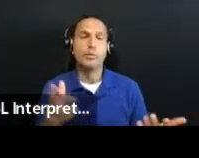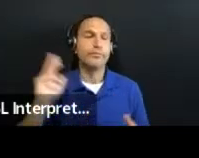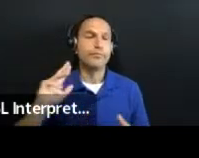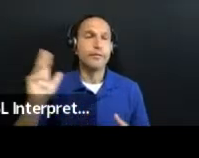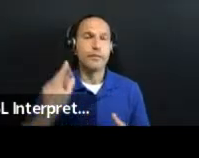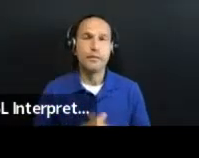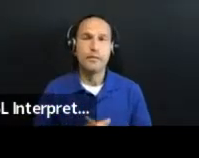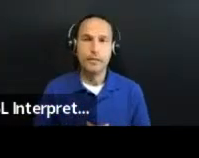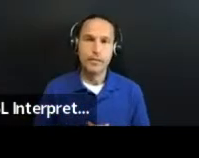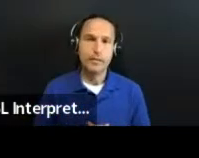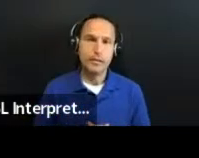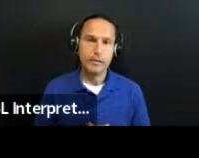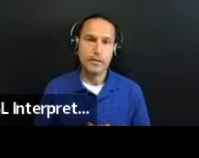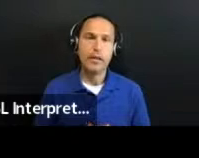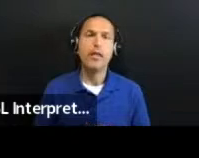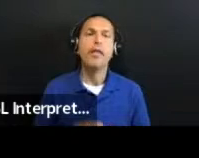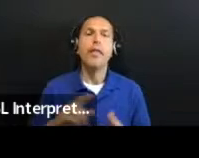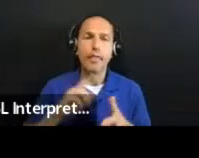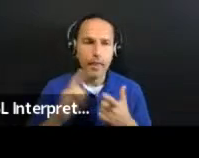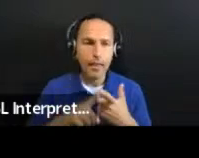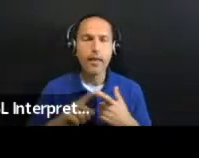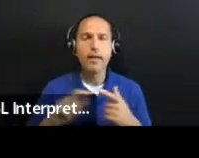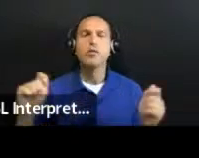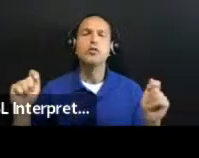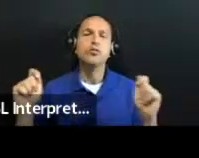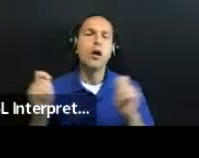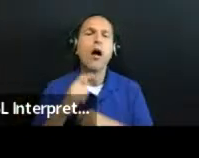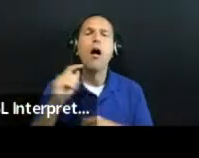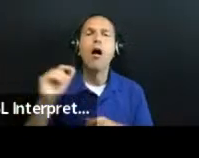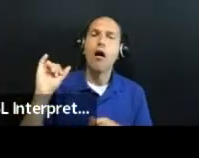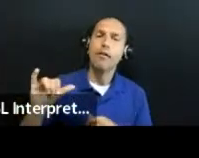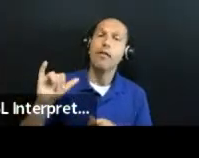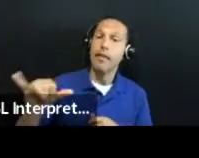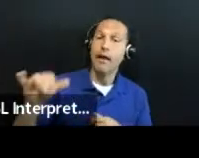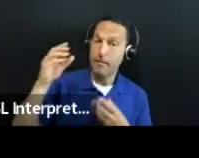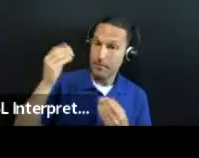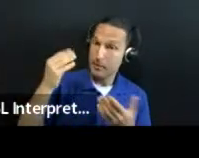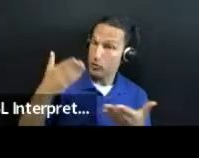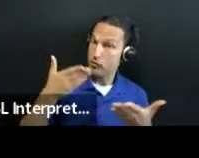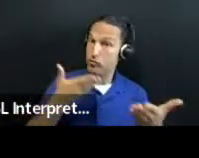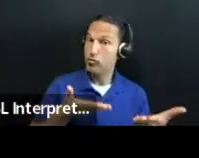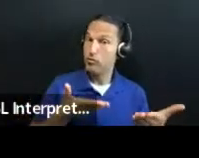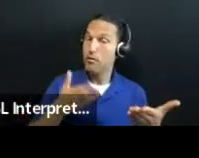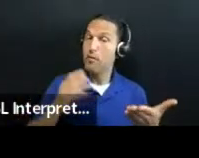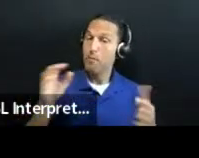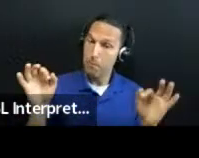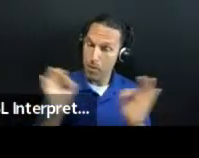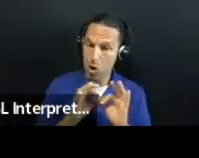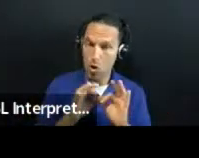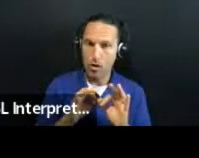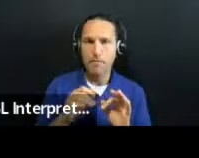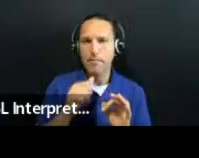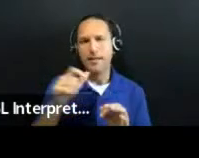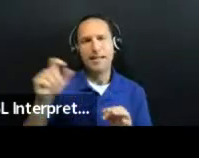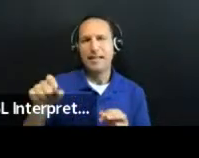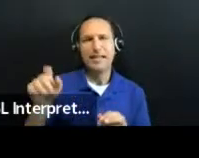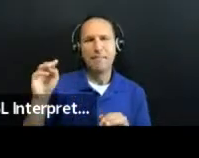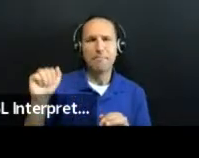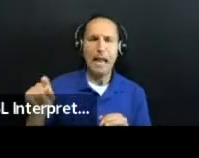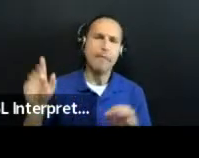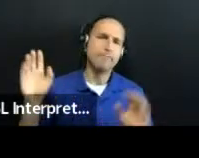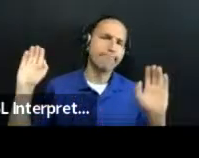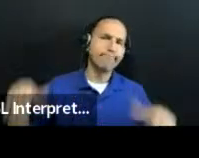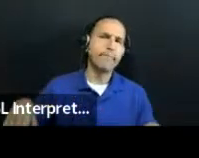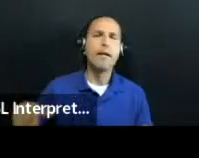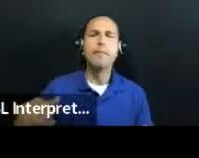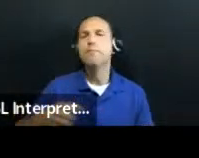But then it kind of evolved to, well, yeah, there's information there that's important to them, but they don't need the map. So let's just make